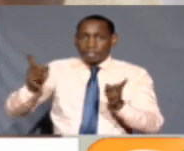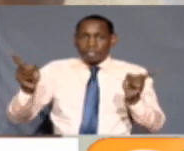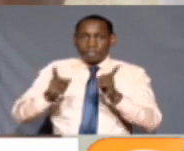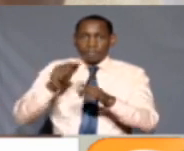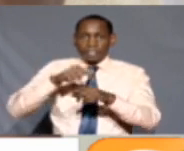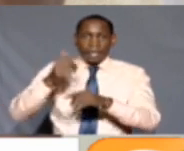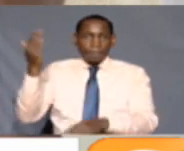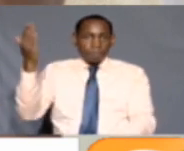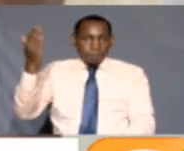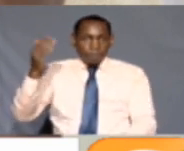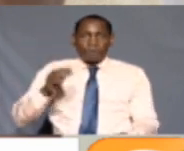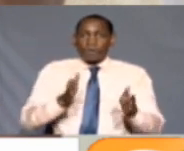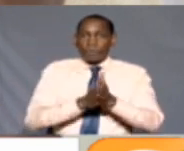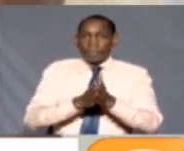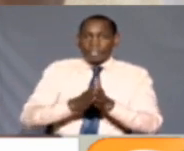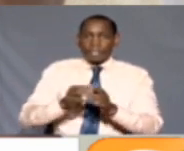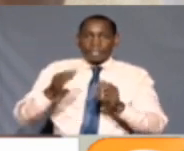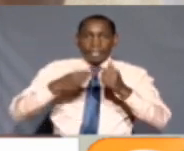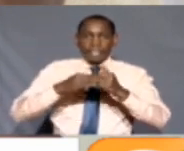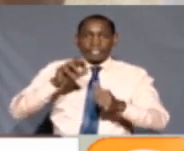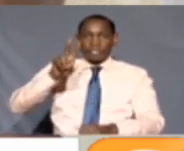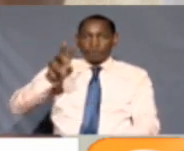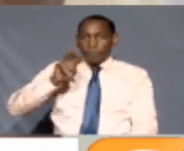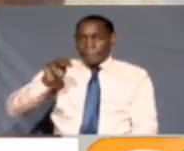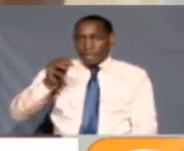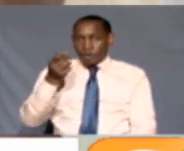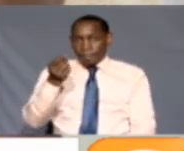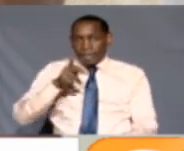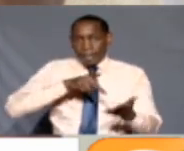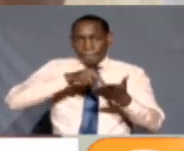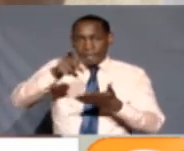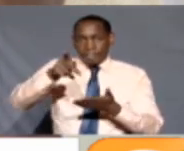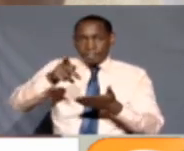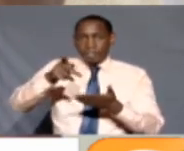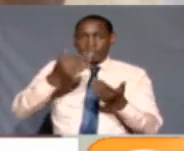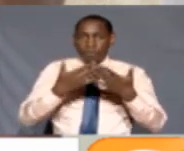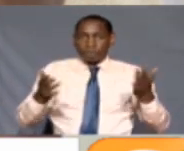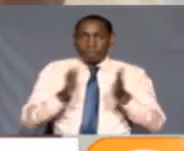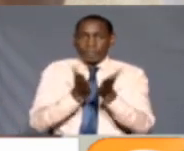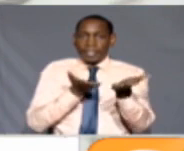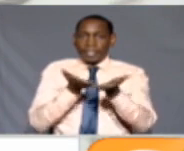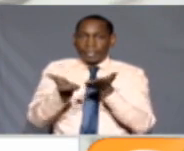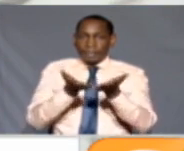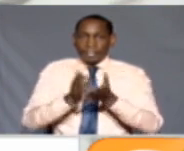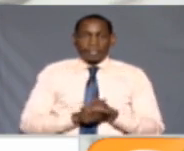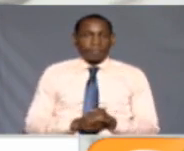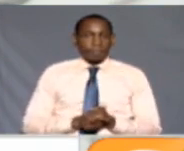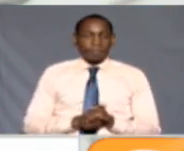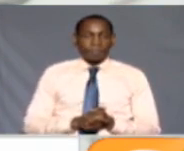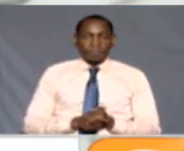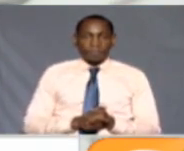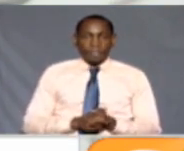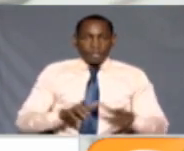part-time lecturers, and 82 million shillings paid for goods and services.